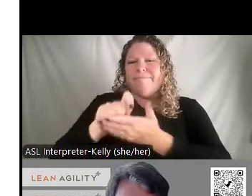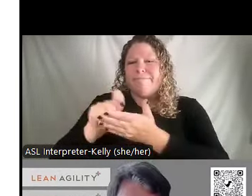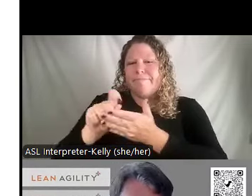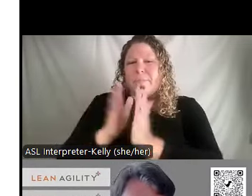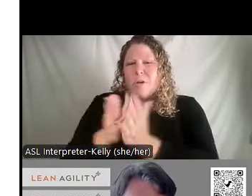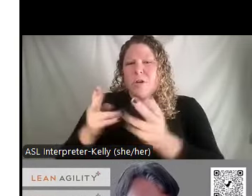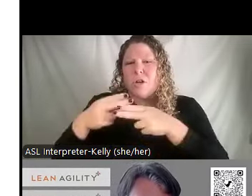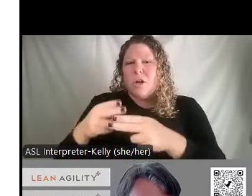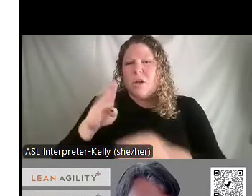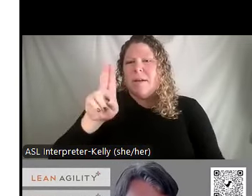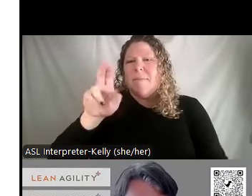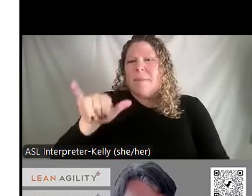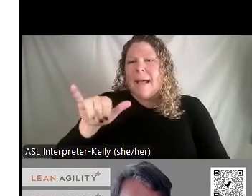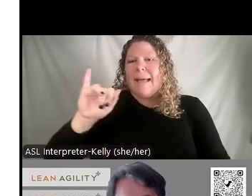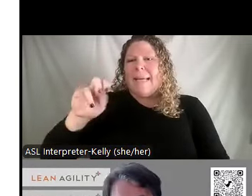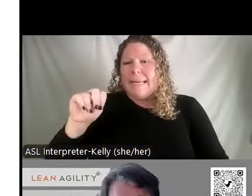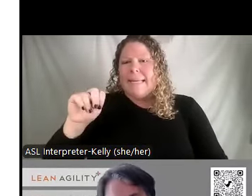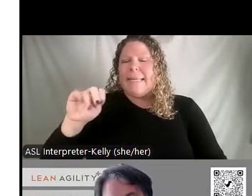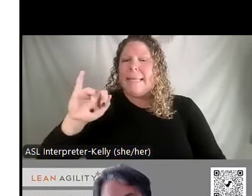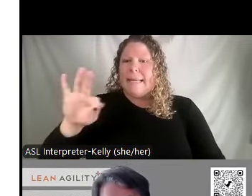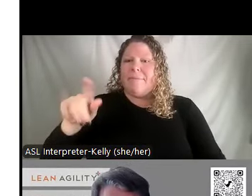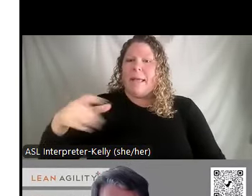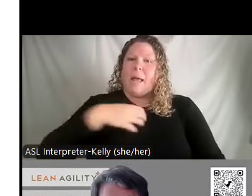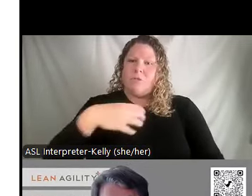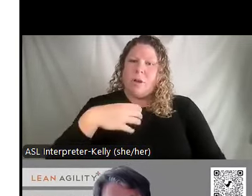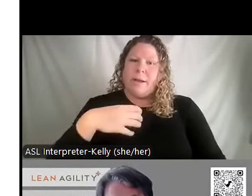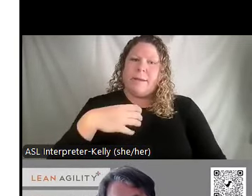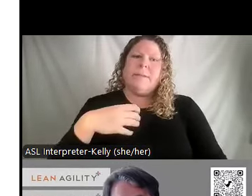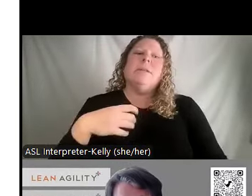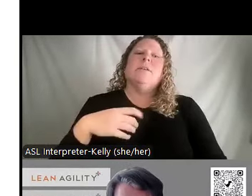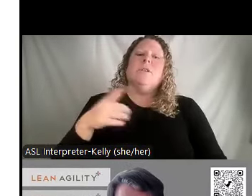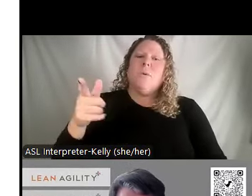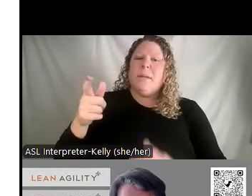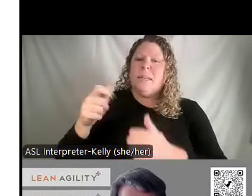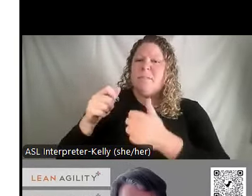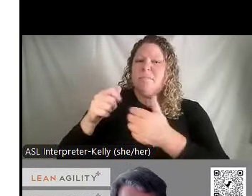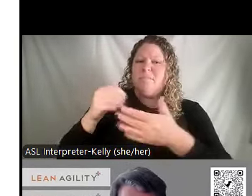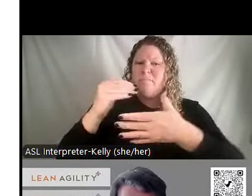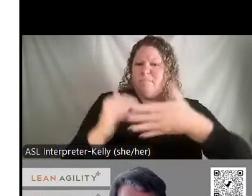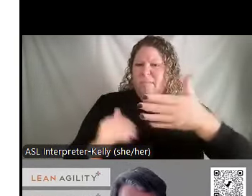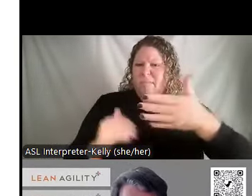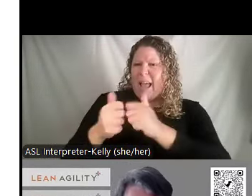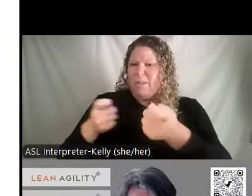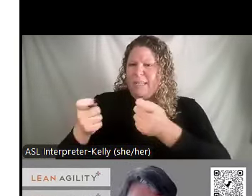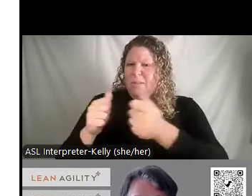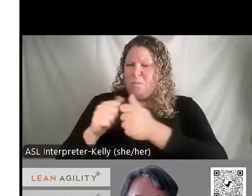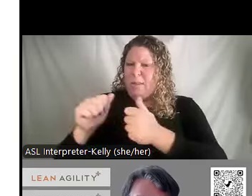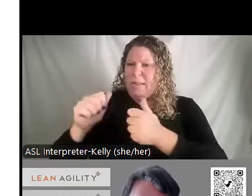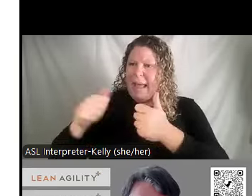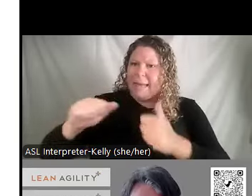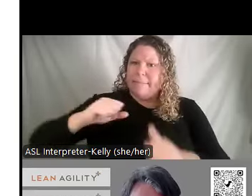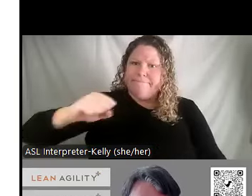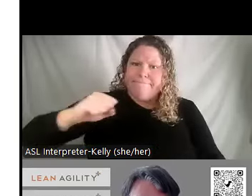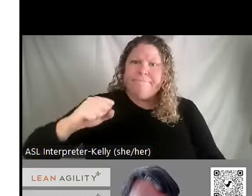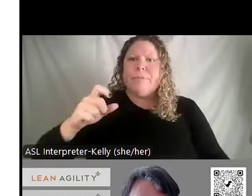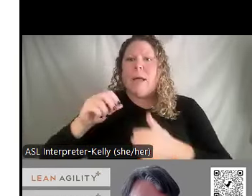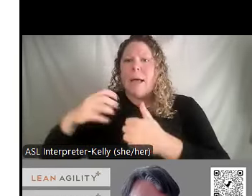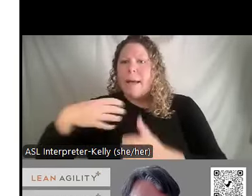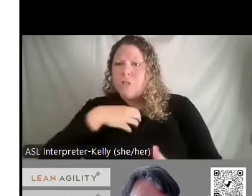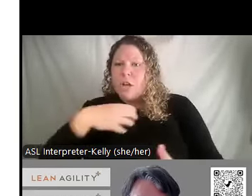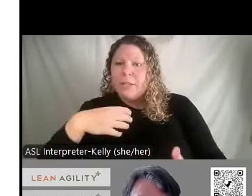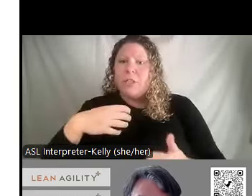Unfounded Objections. So he kind of gives you a little list about how to deal with objections. Because if you don't deal with them up front and publicly